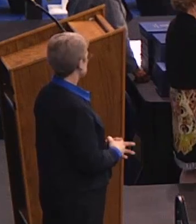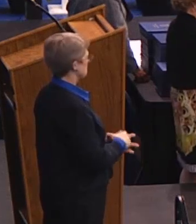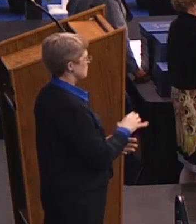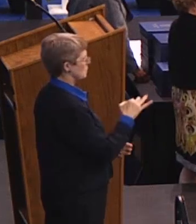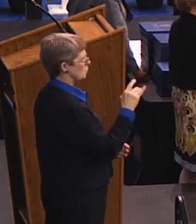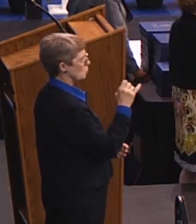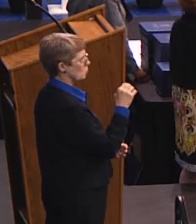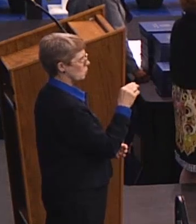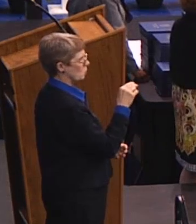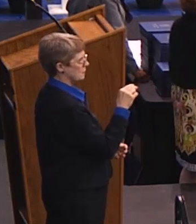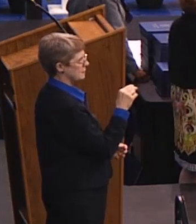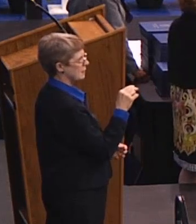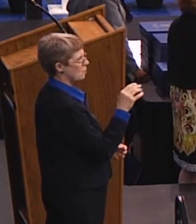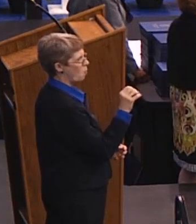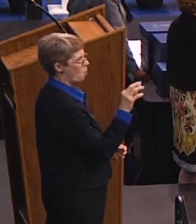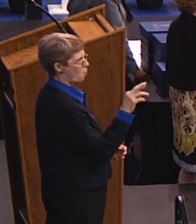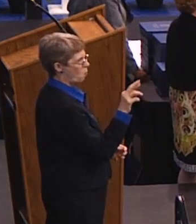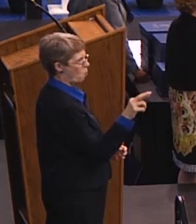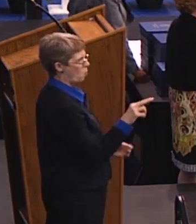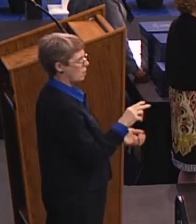Christine Nicole Orr, nursing.